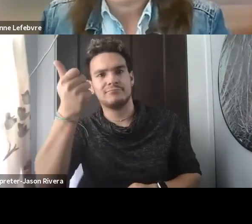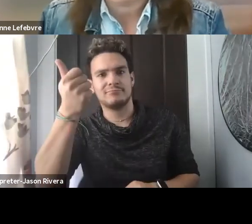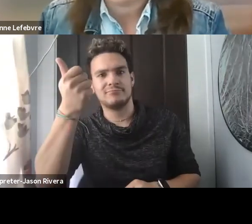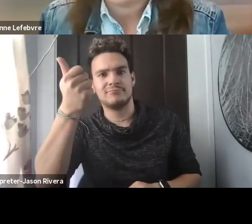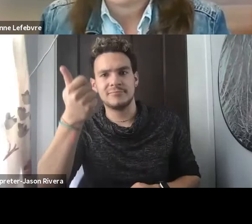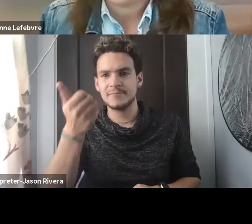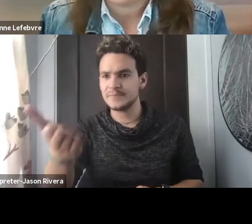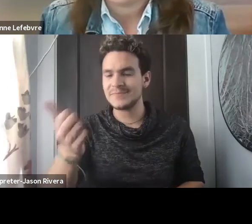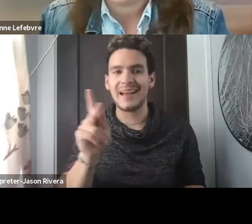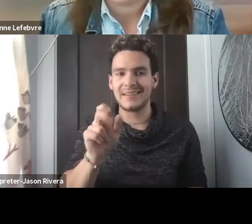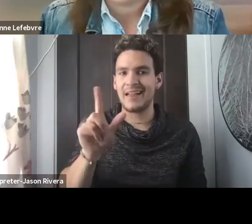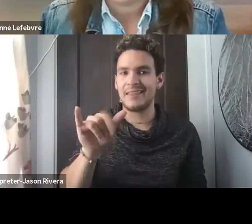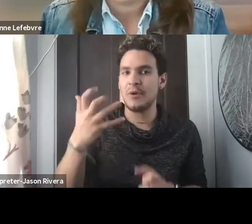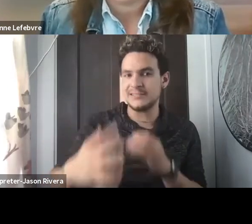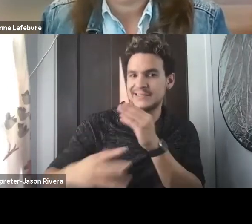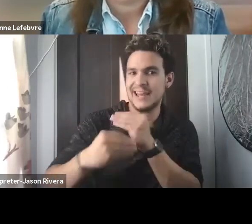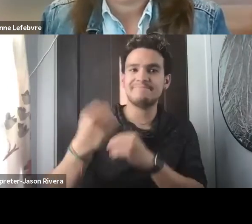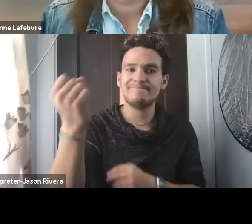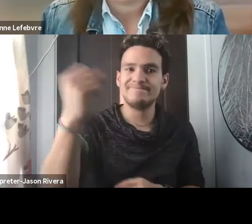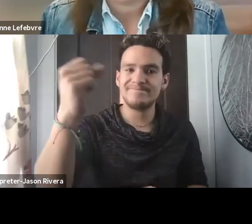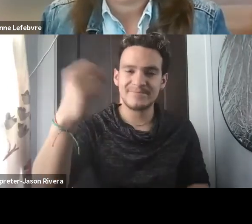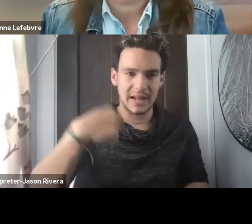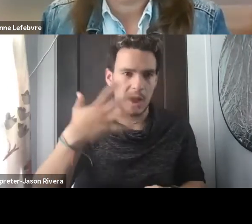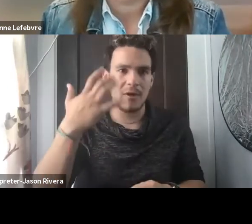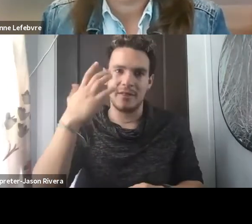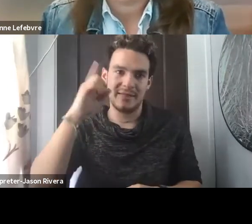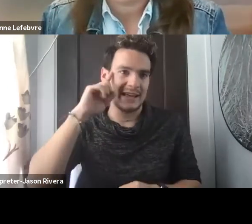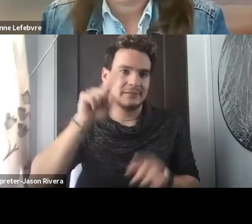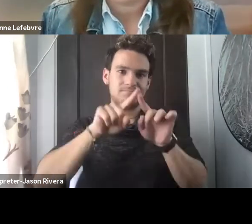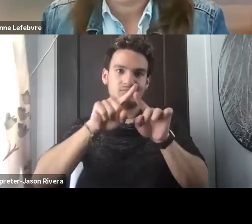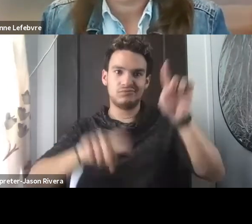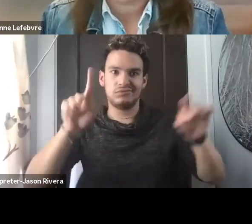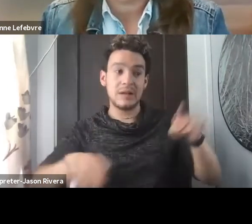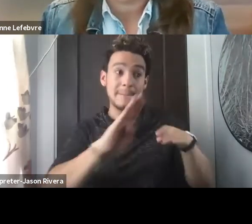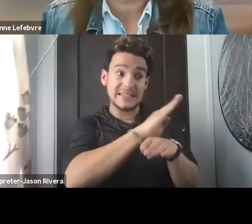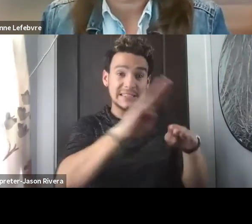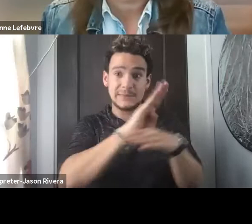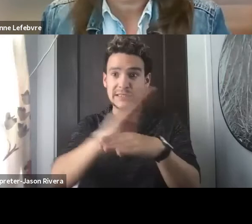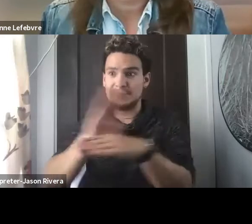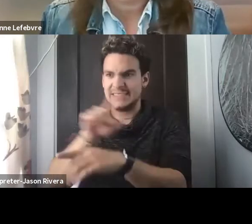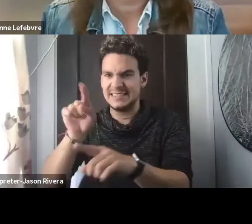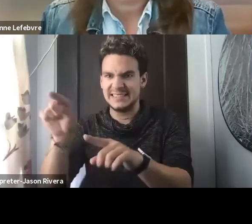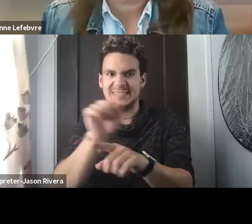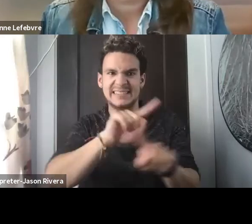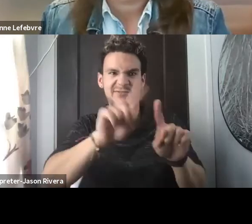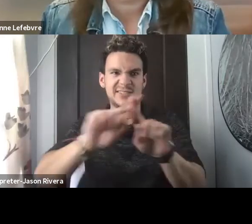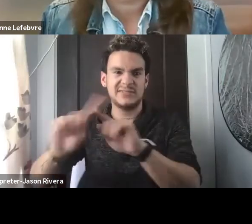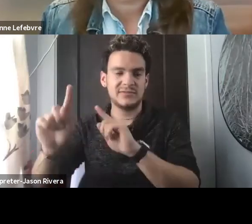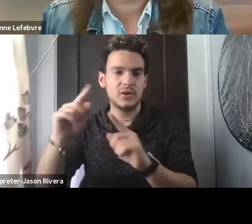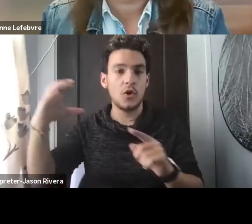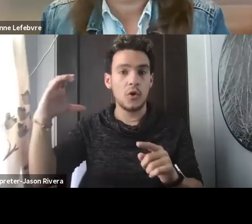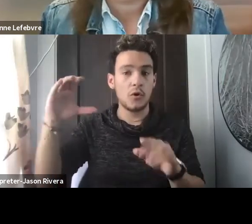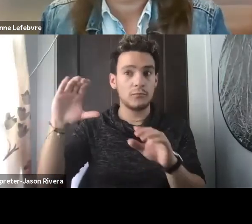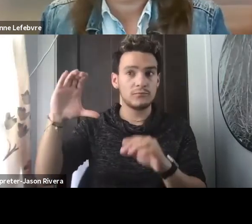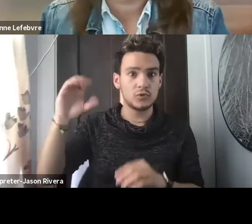ahead. No, I was just going to say that I think it's going to vary a lot business by business, and corporate culture is going to dictate a lot